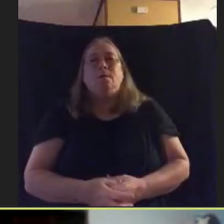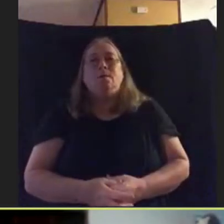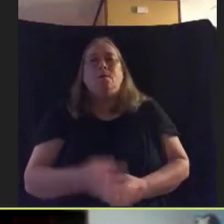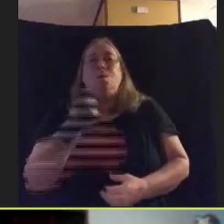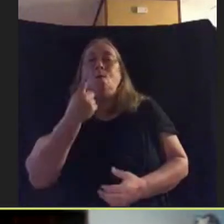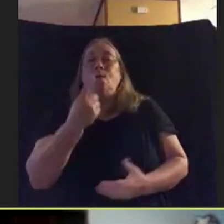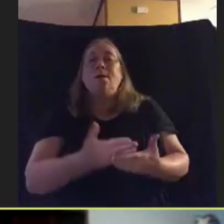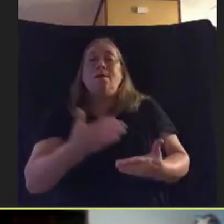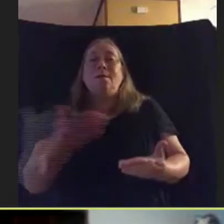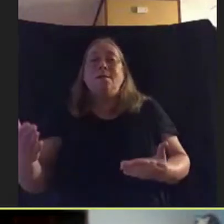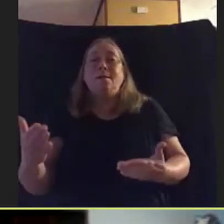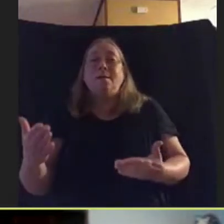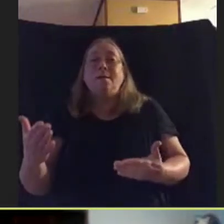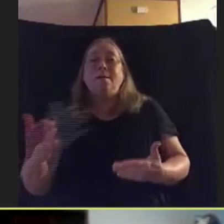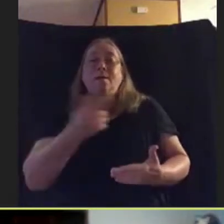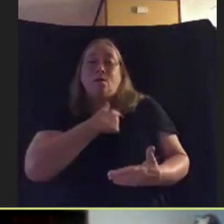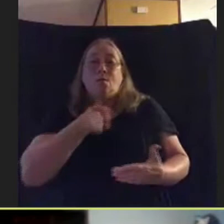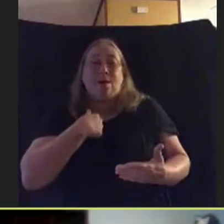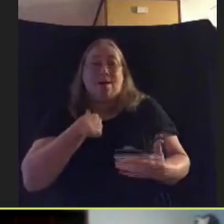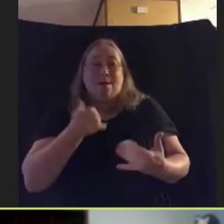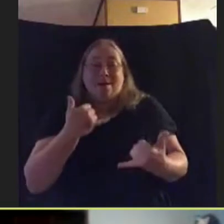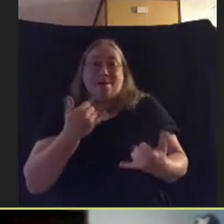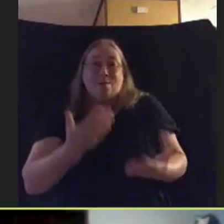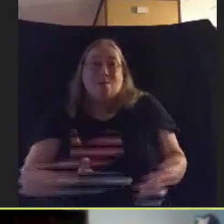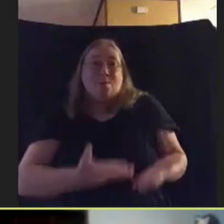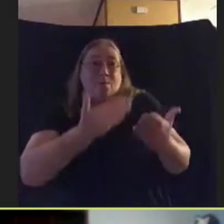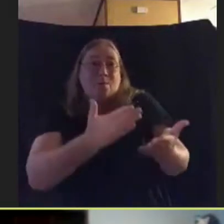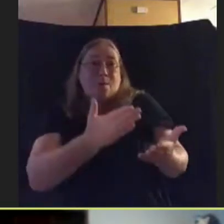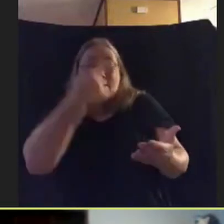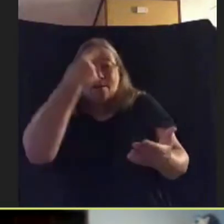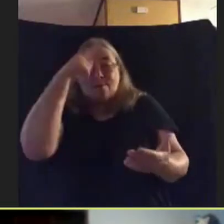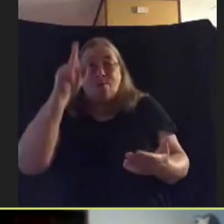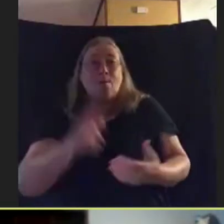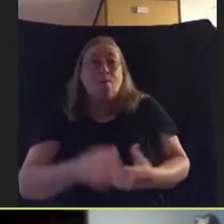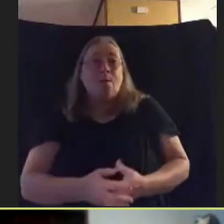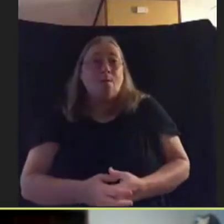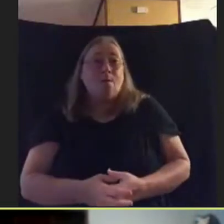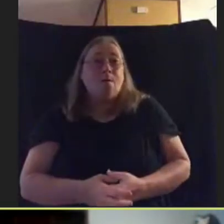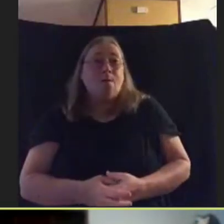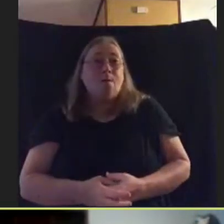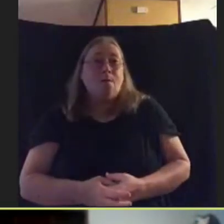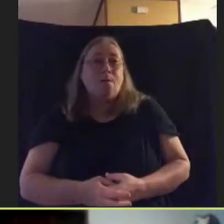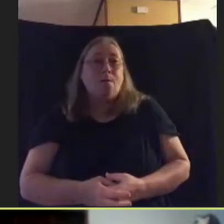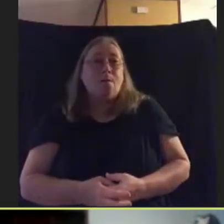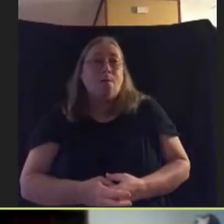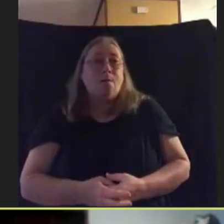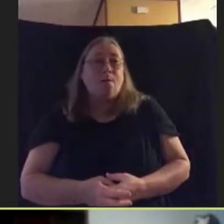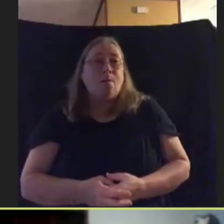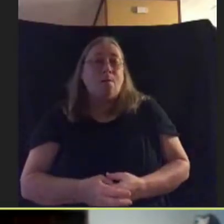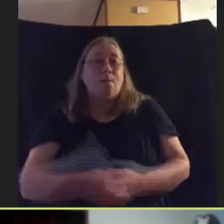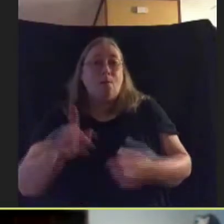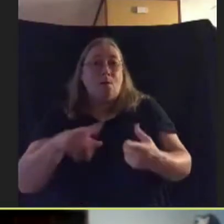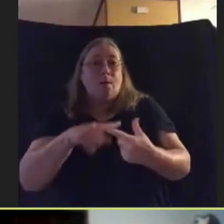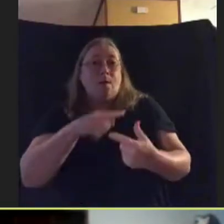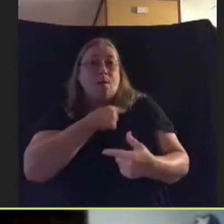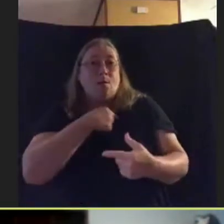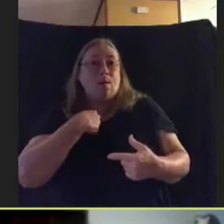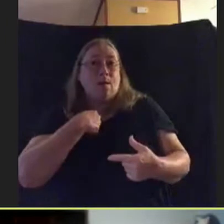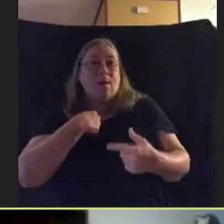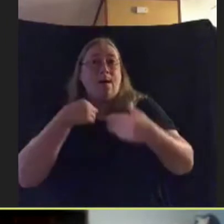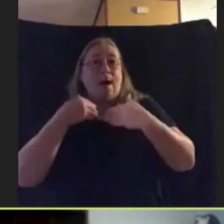we encourage providers and we want to make sure that they understand is that when we are able to allocate them